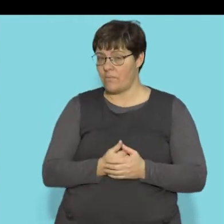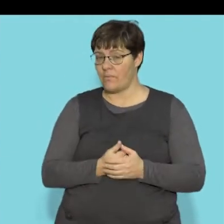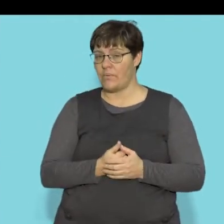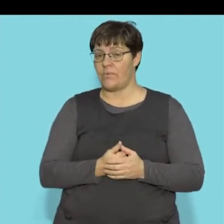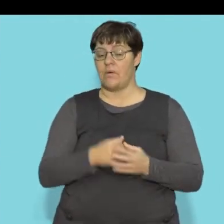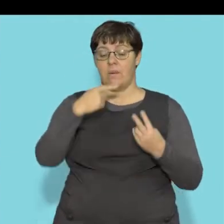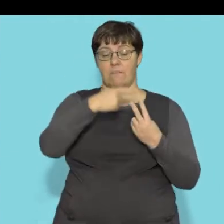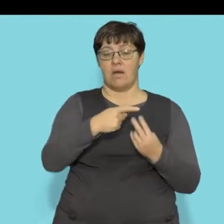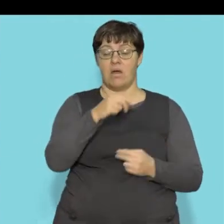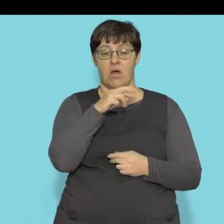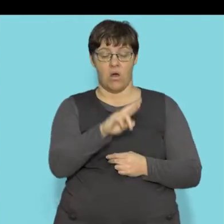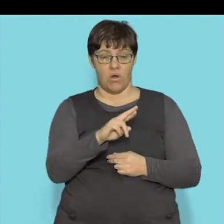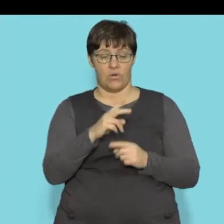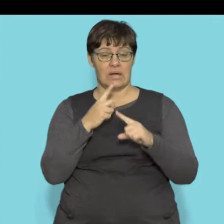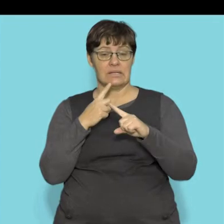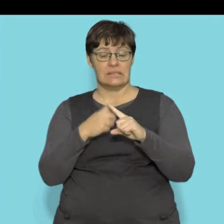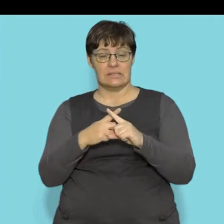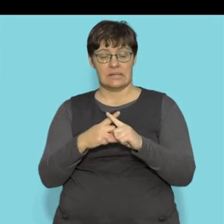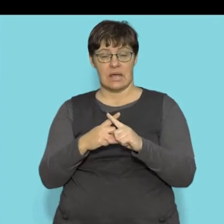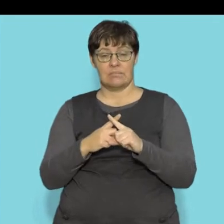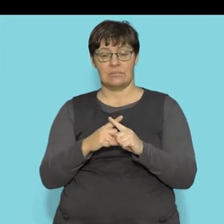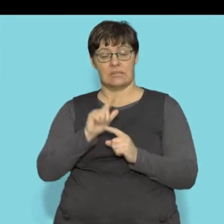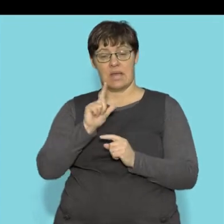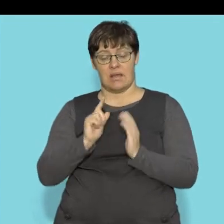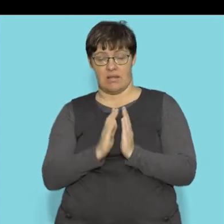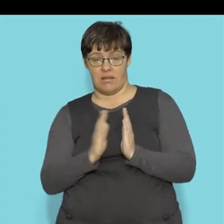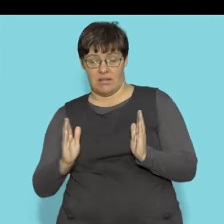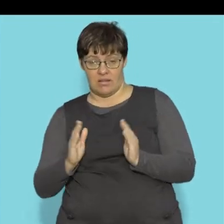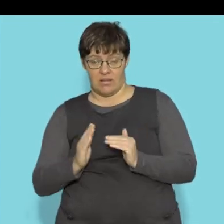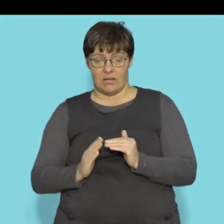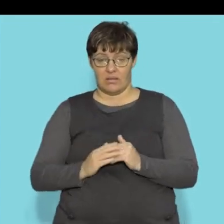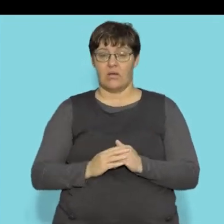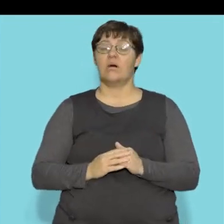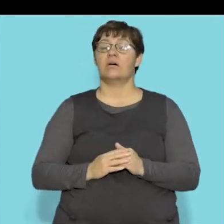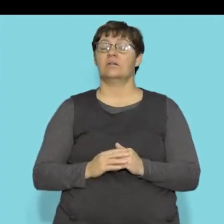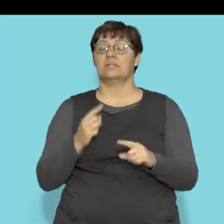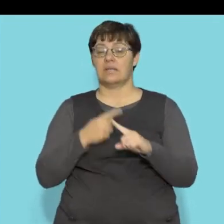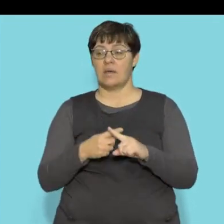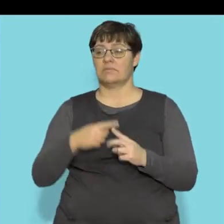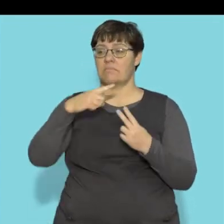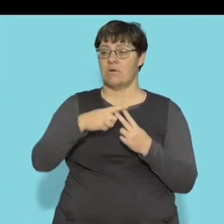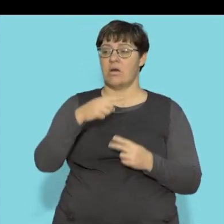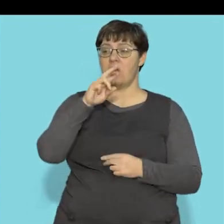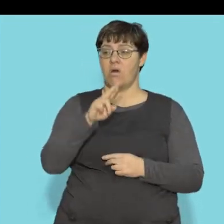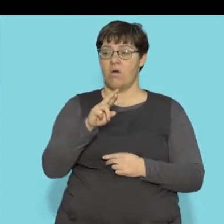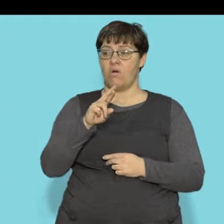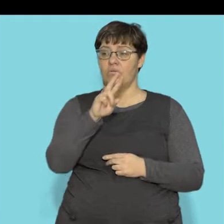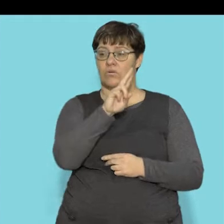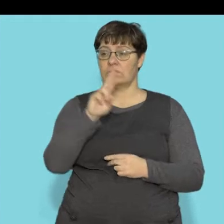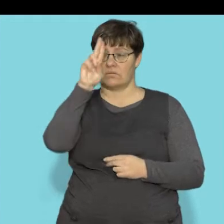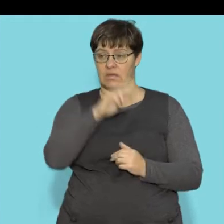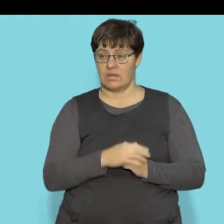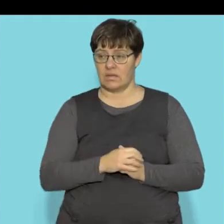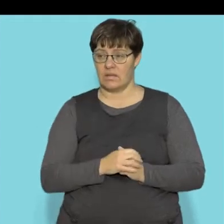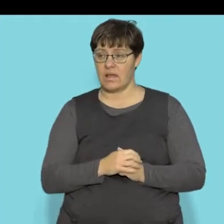saying pi r times the length of the cone plus pi r squared. So